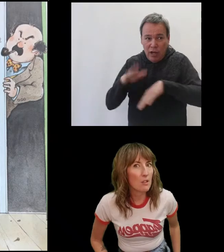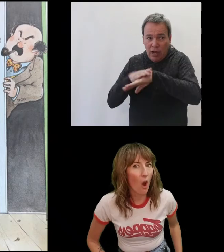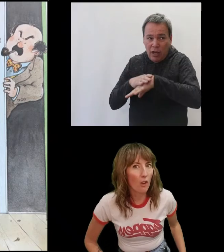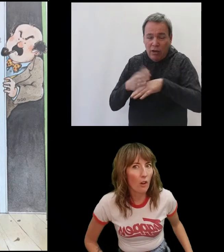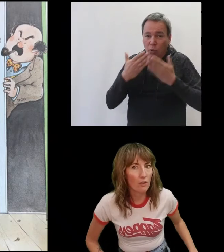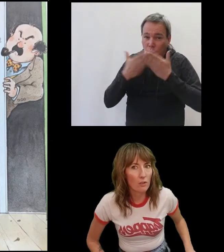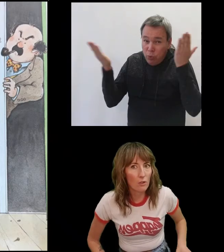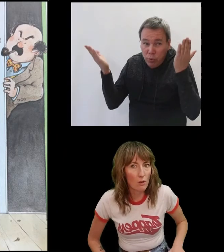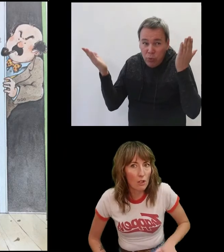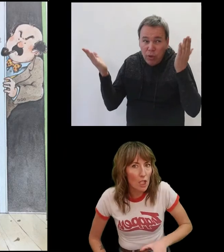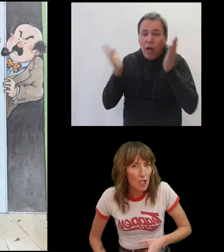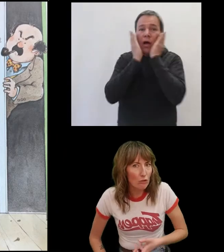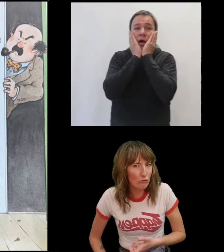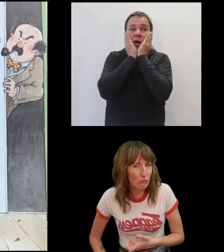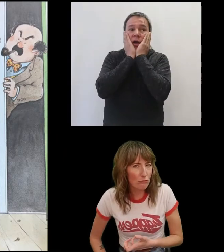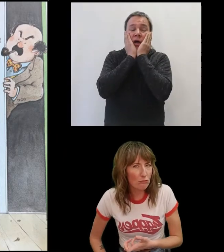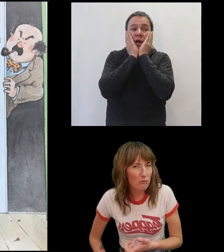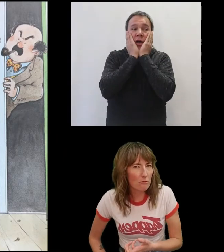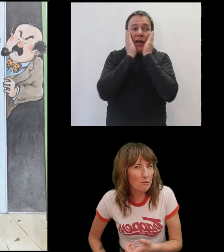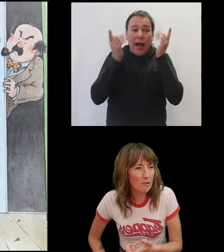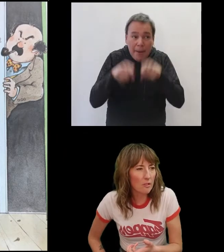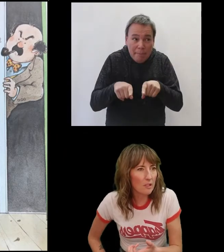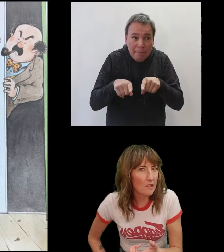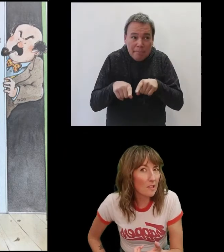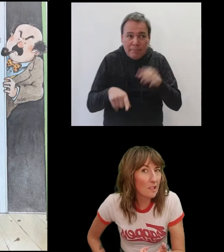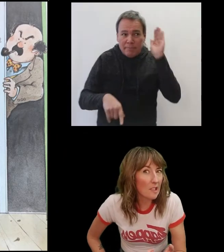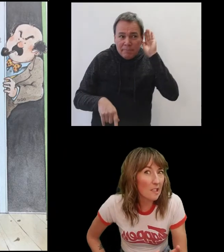there was a knock on the door.